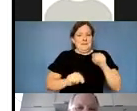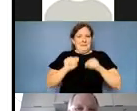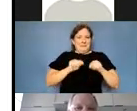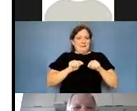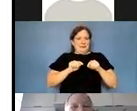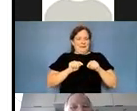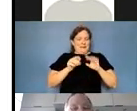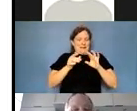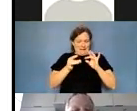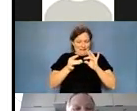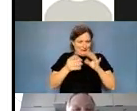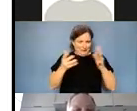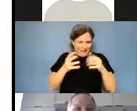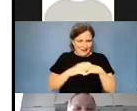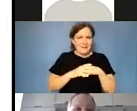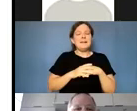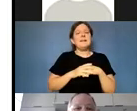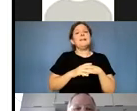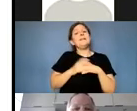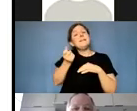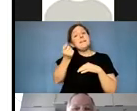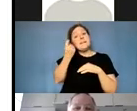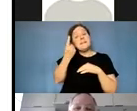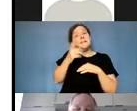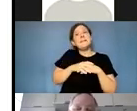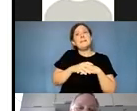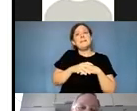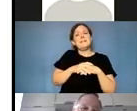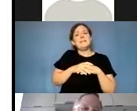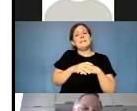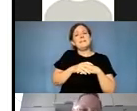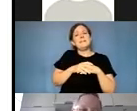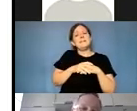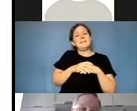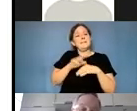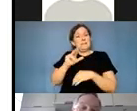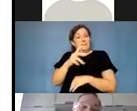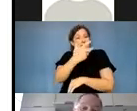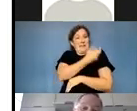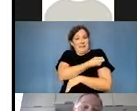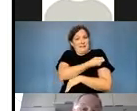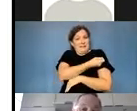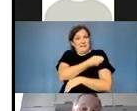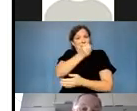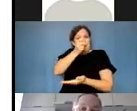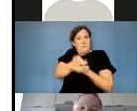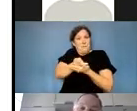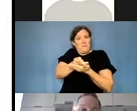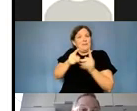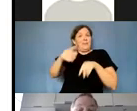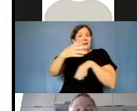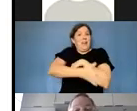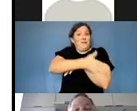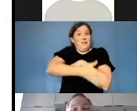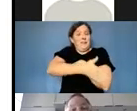what I was saying was it doesn't matter whether if you've received vaccine approved for use outside Canada, whether